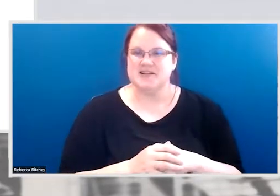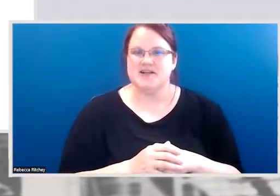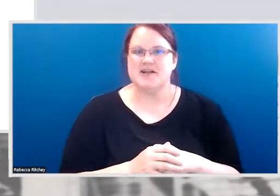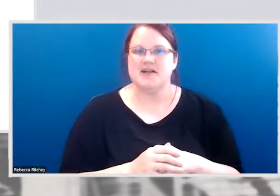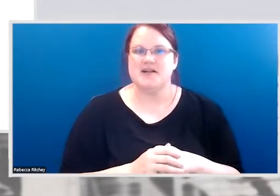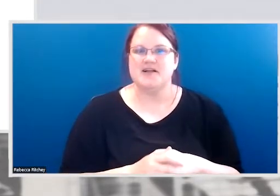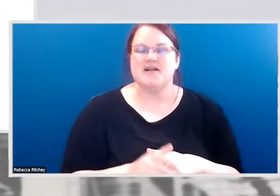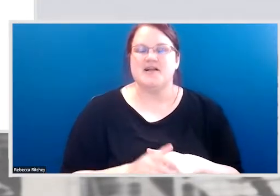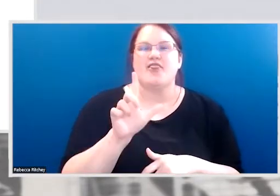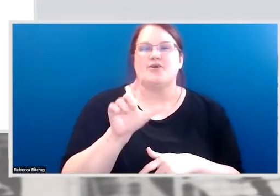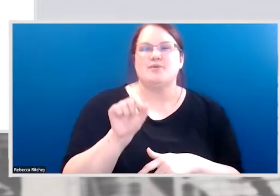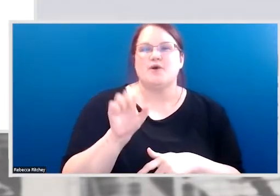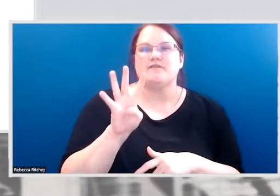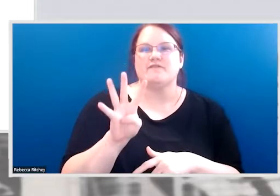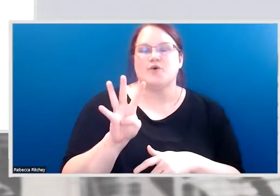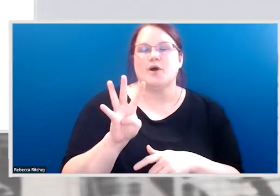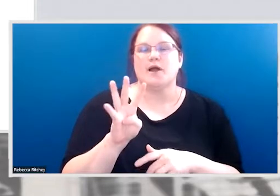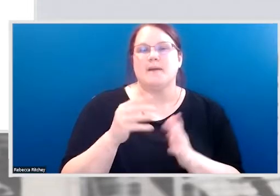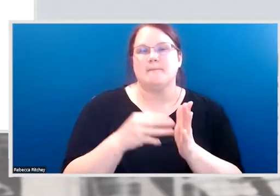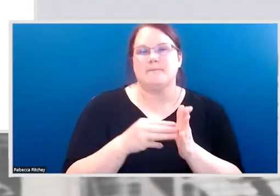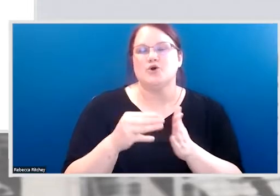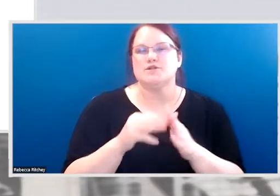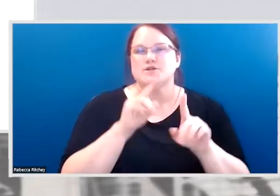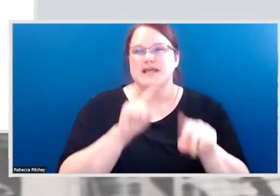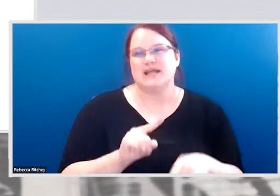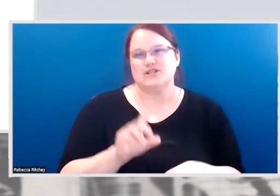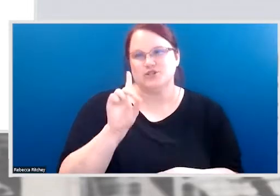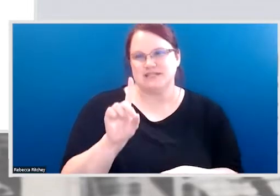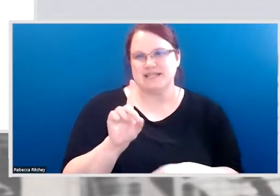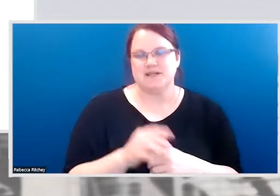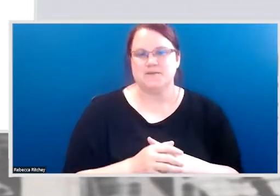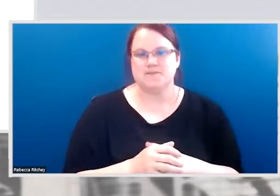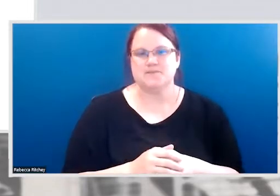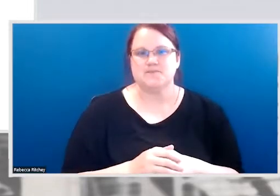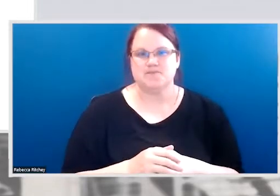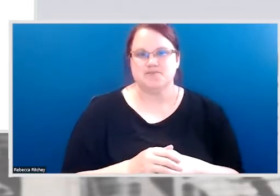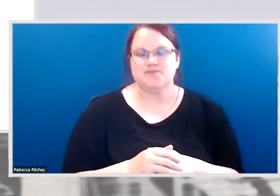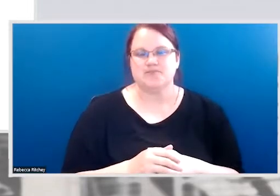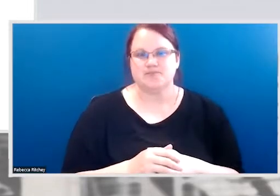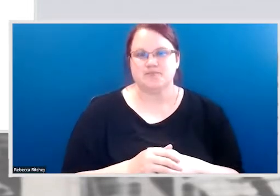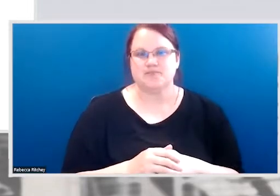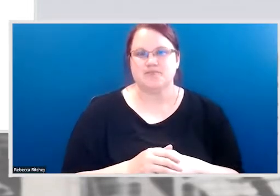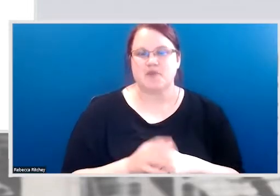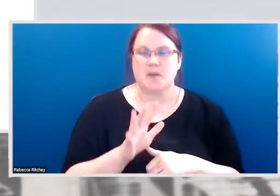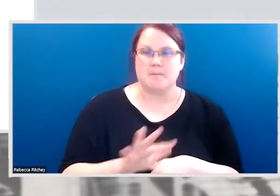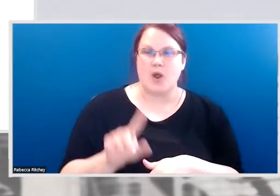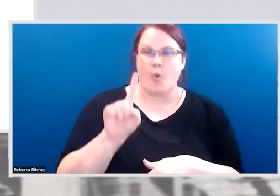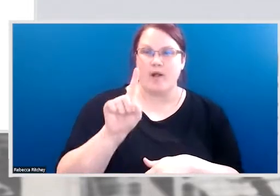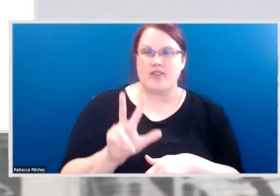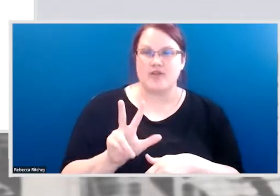3.4 million. It's letter D. Letter D. About 30, you got that right. Good job.